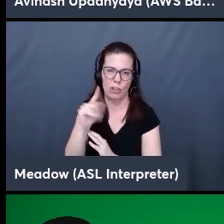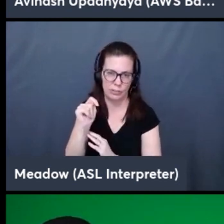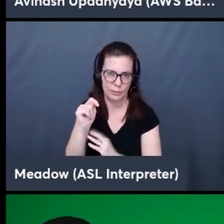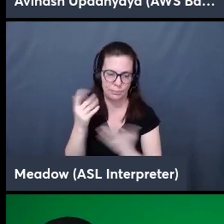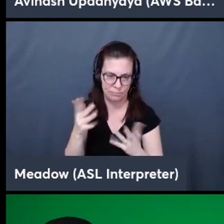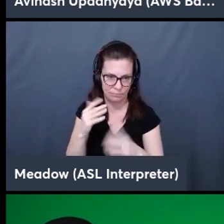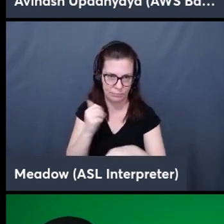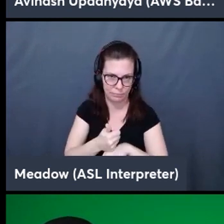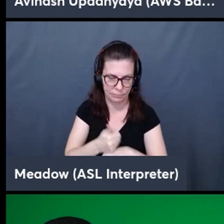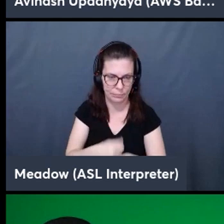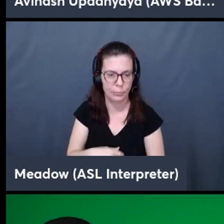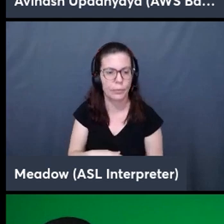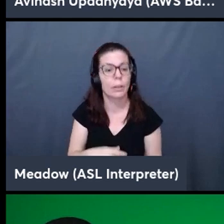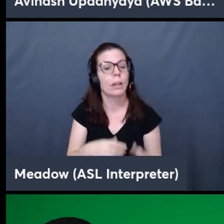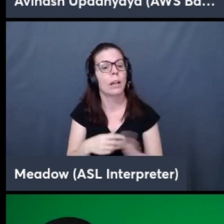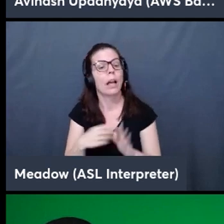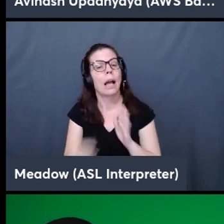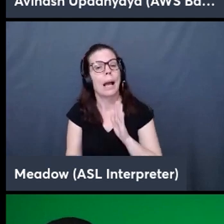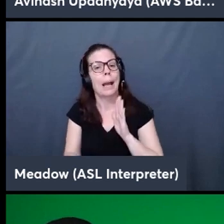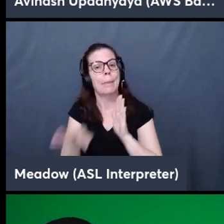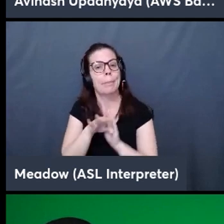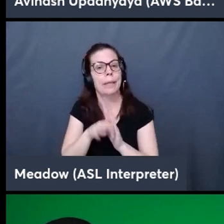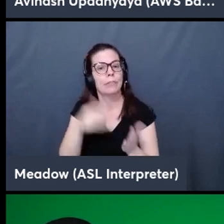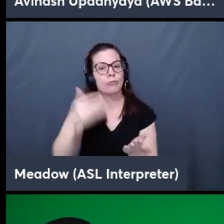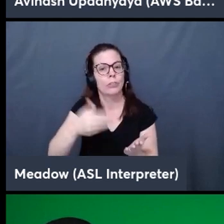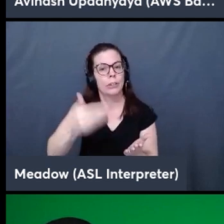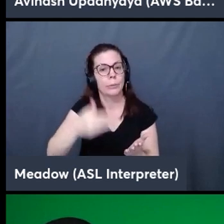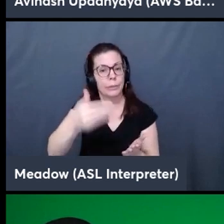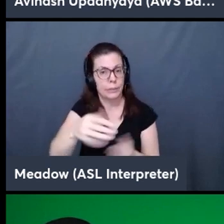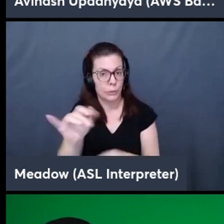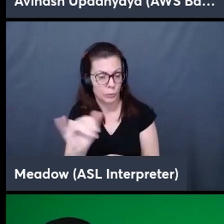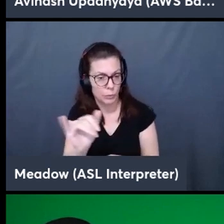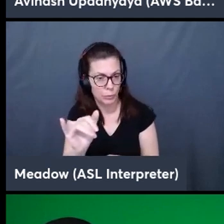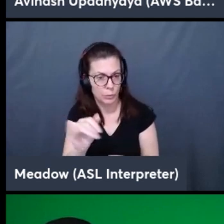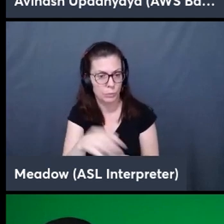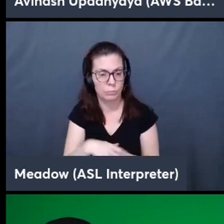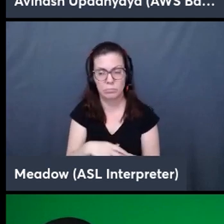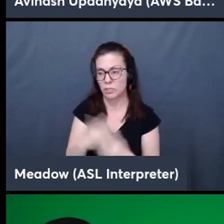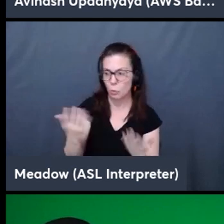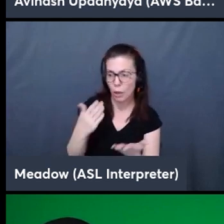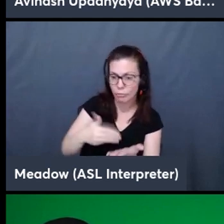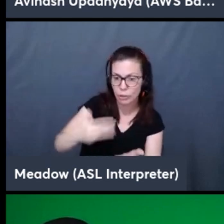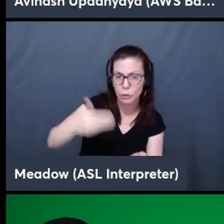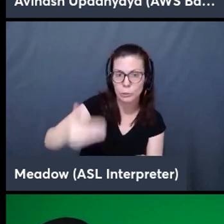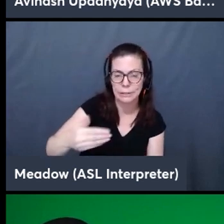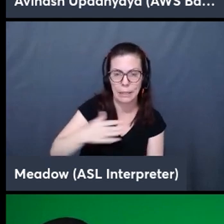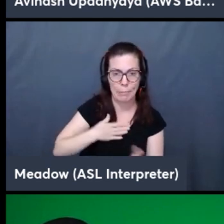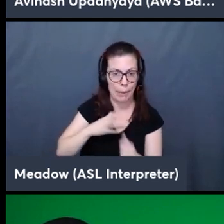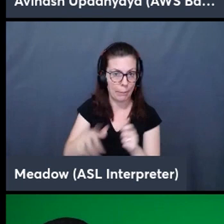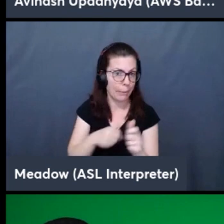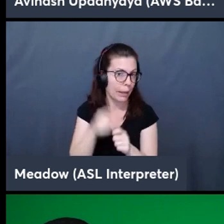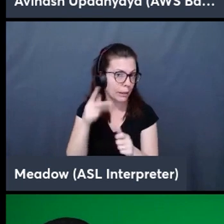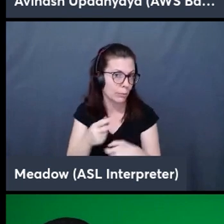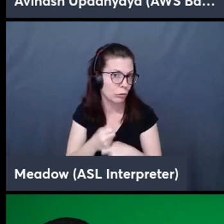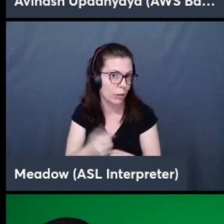And then I can select the backup frequency. So at what frequency do I want my backups to be